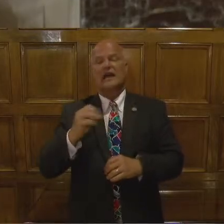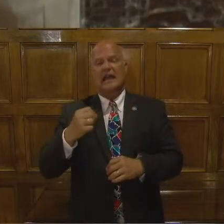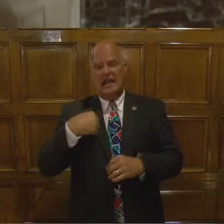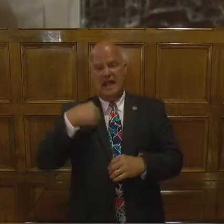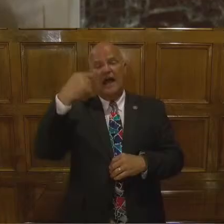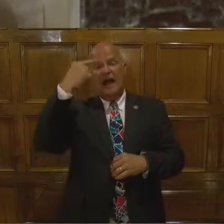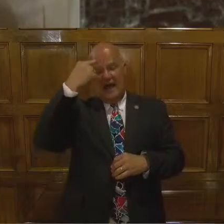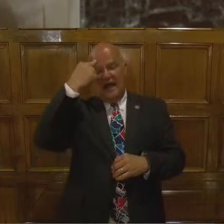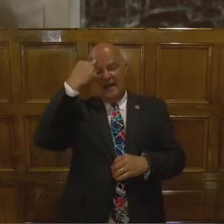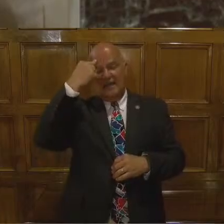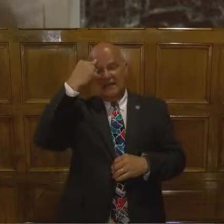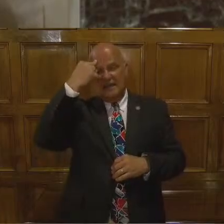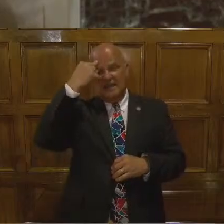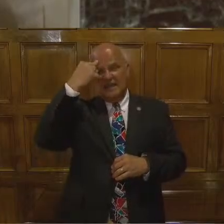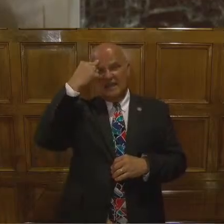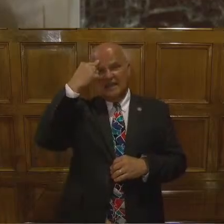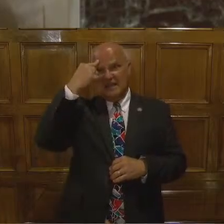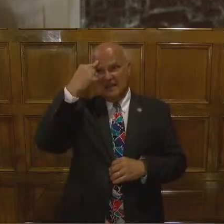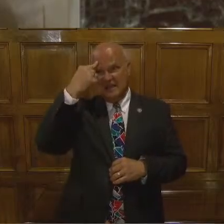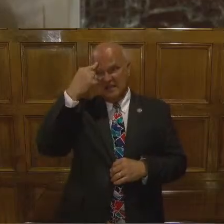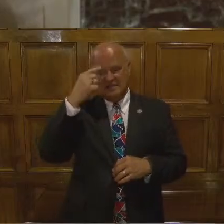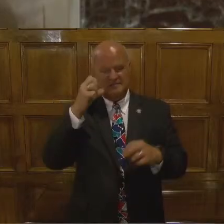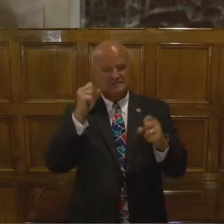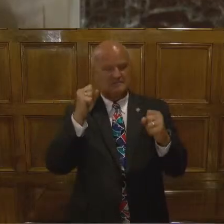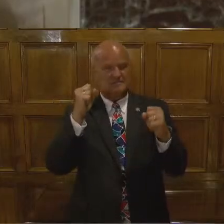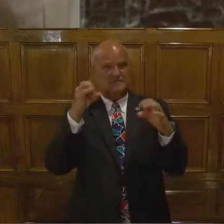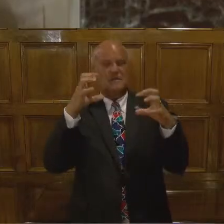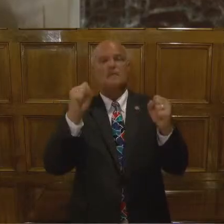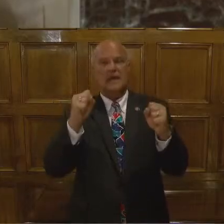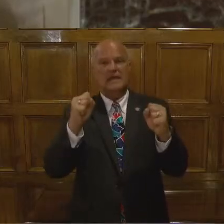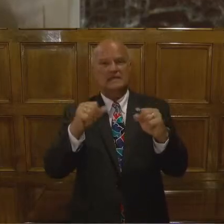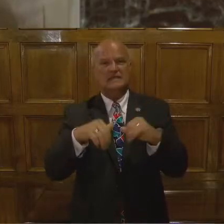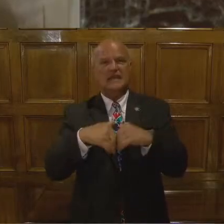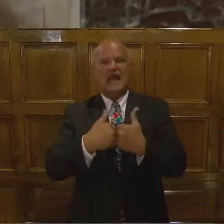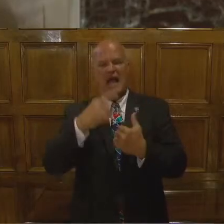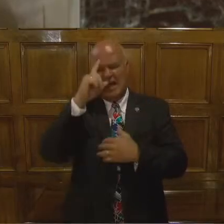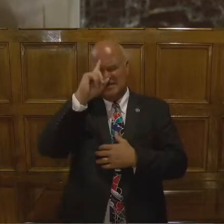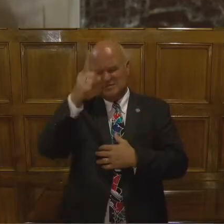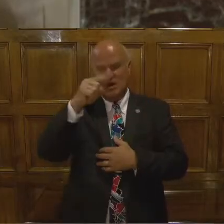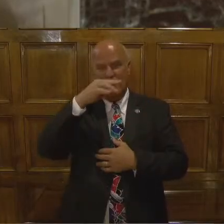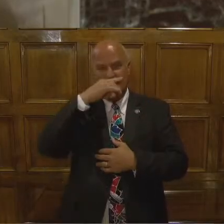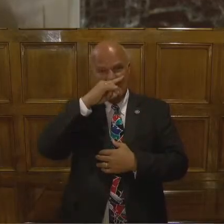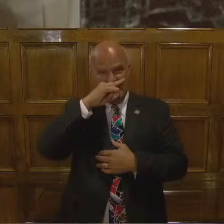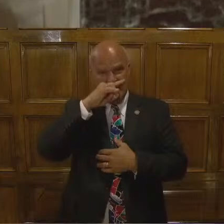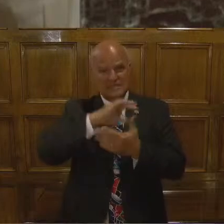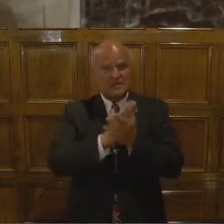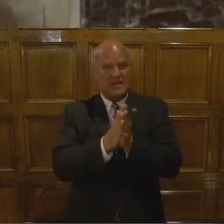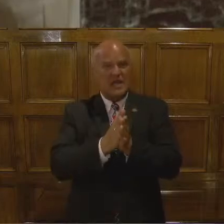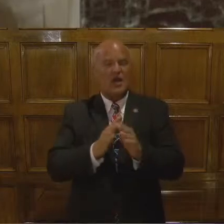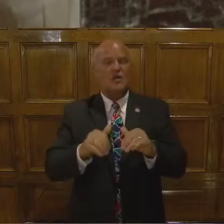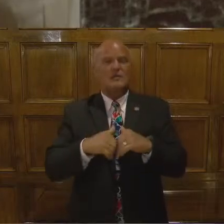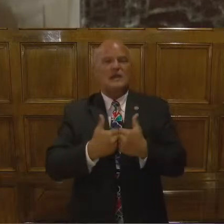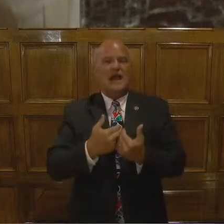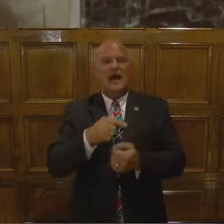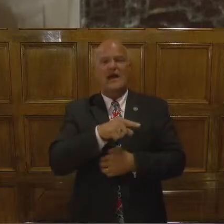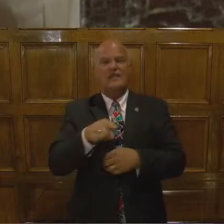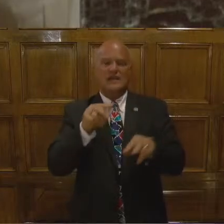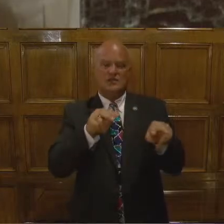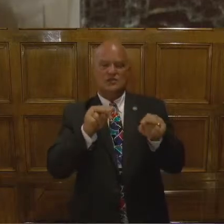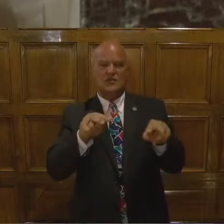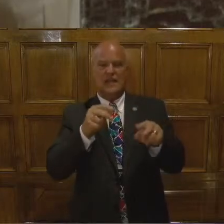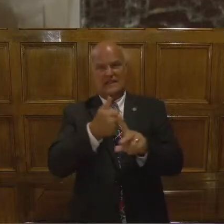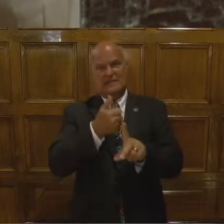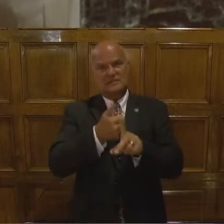I think it's amazing how smart the kids are and how they can look at